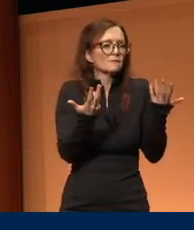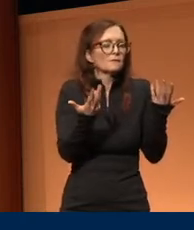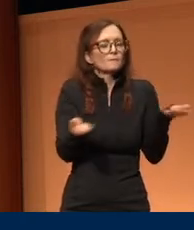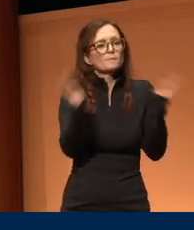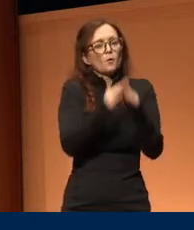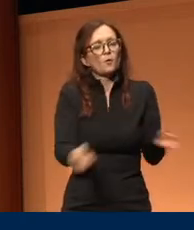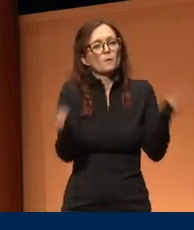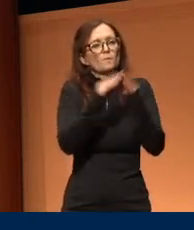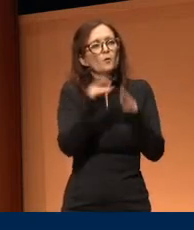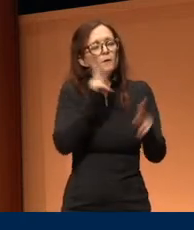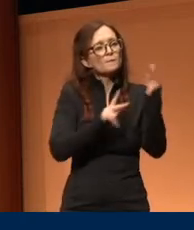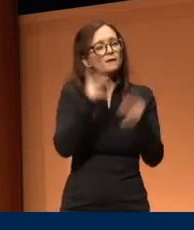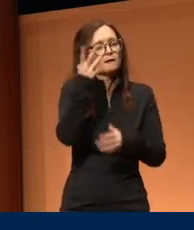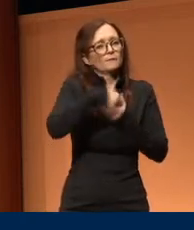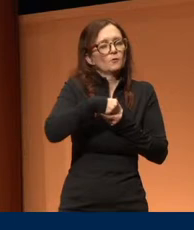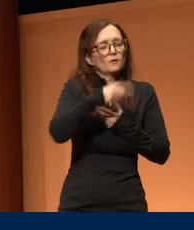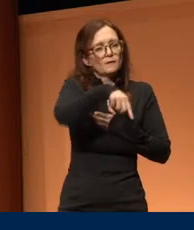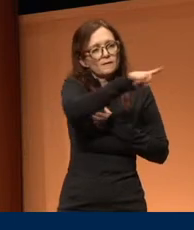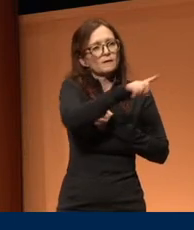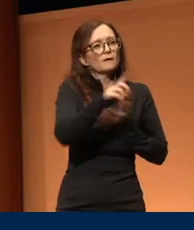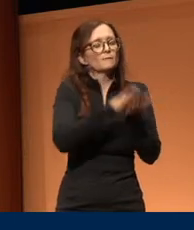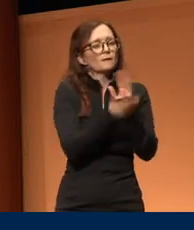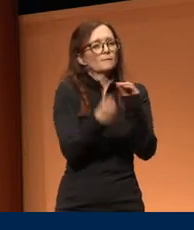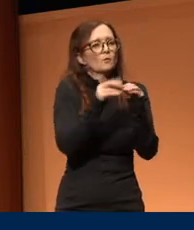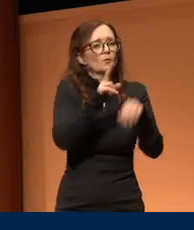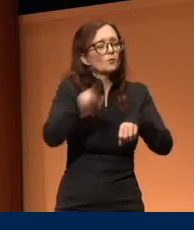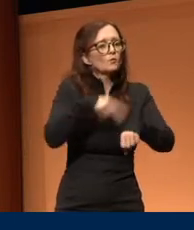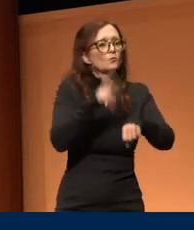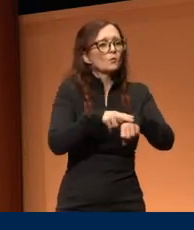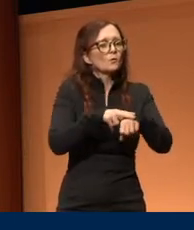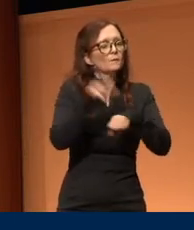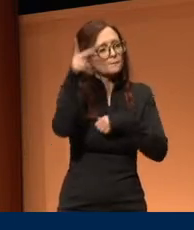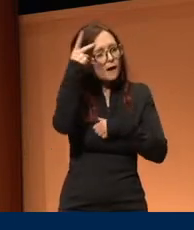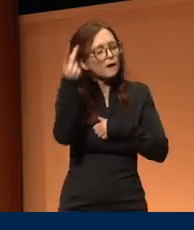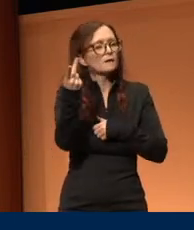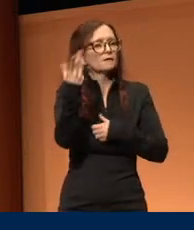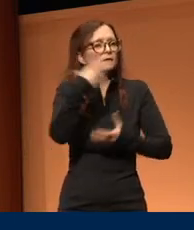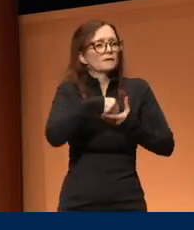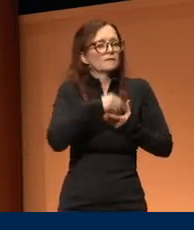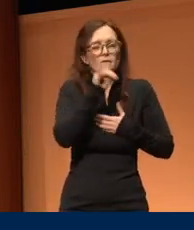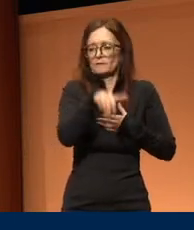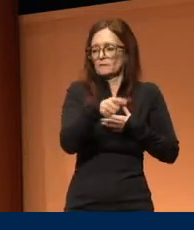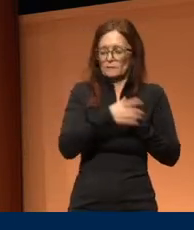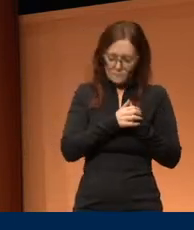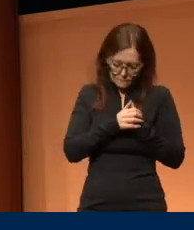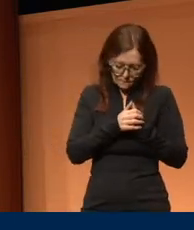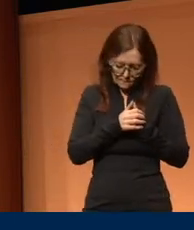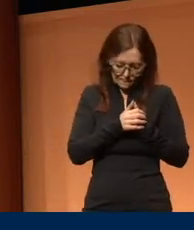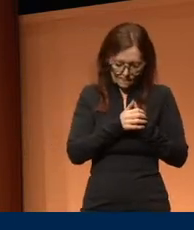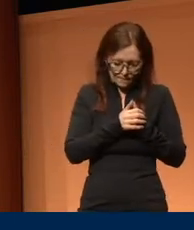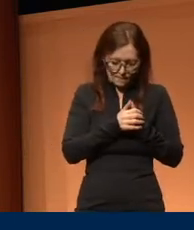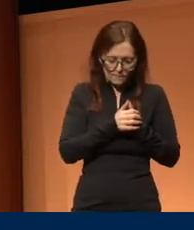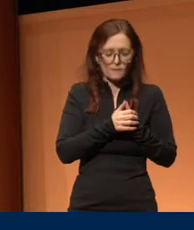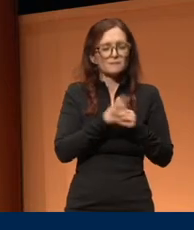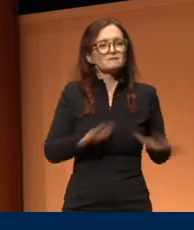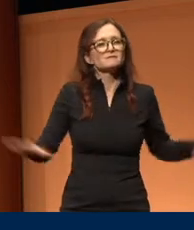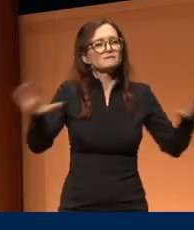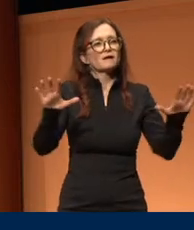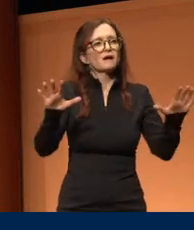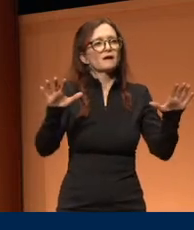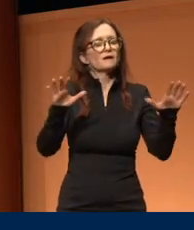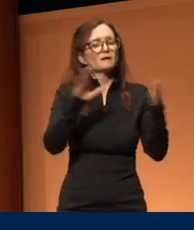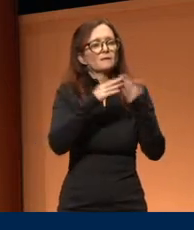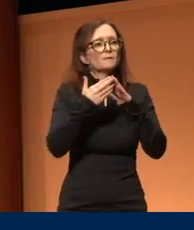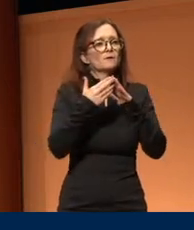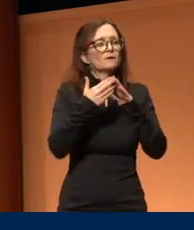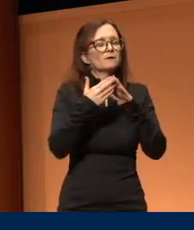more and more people participate in them, as they become a normal part of politics, their ethos would likely spread to society at large through the coverage